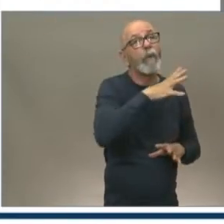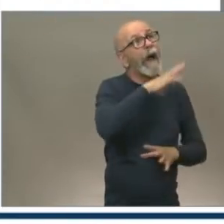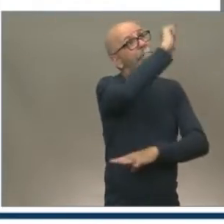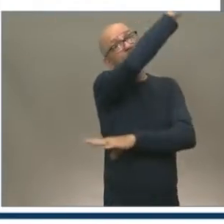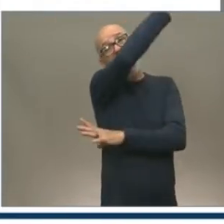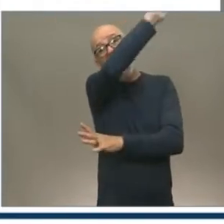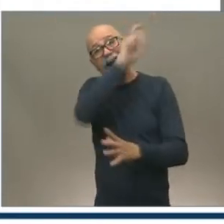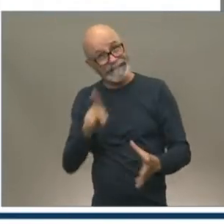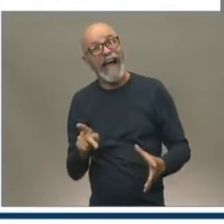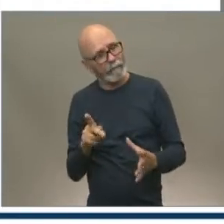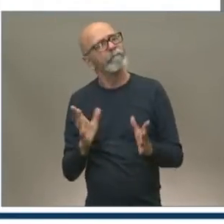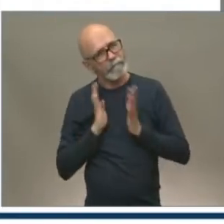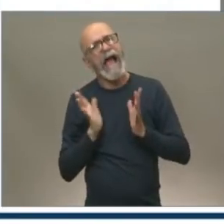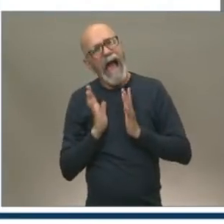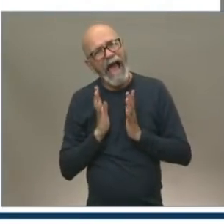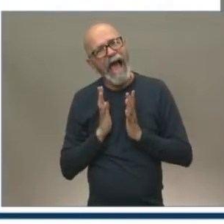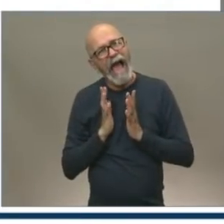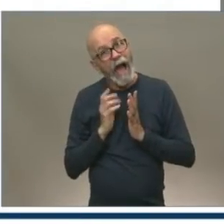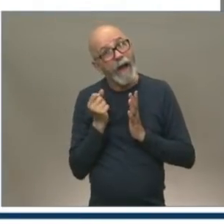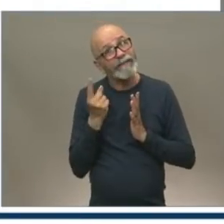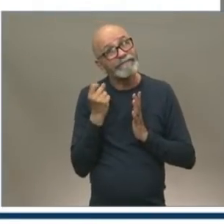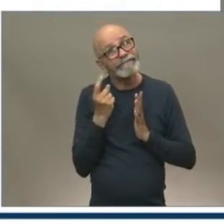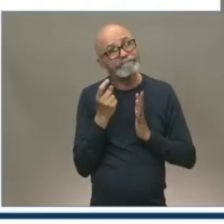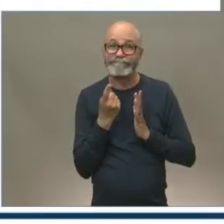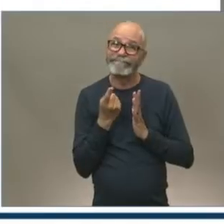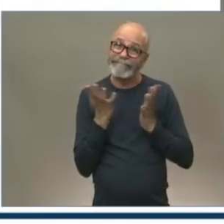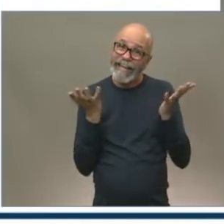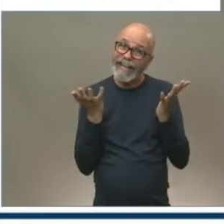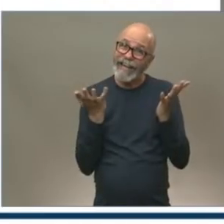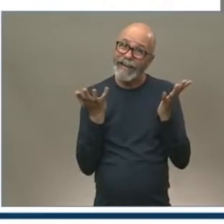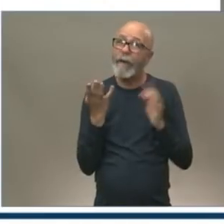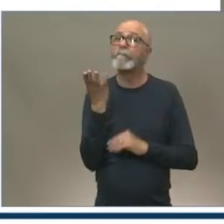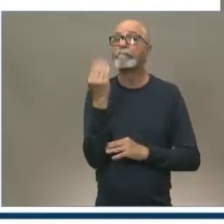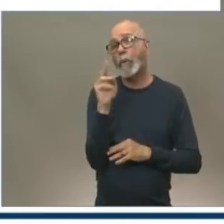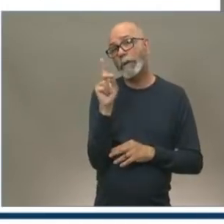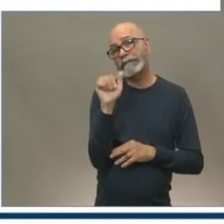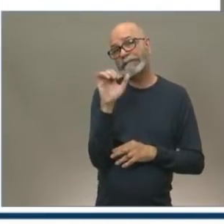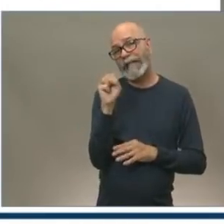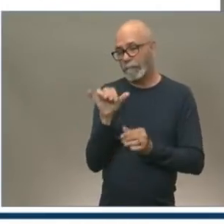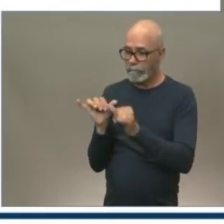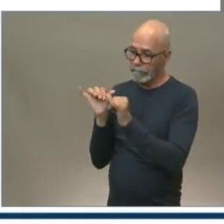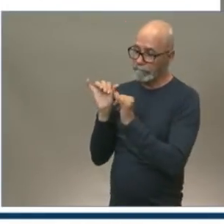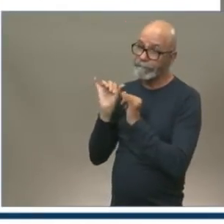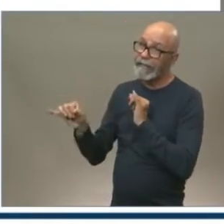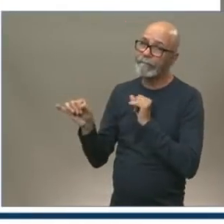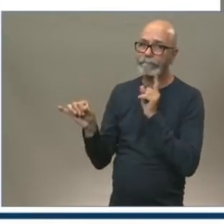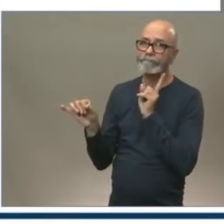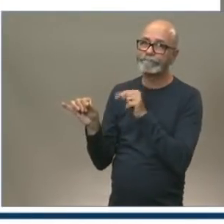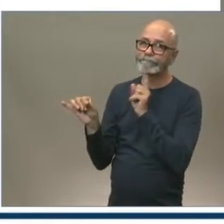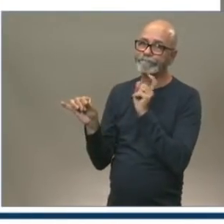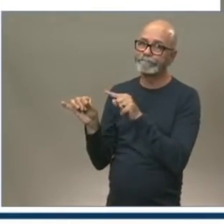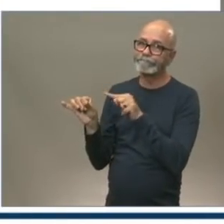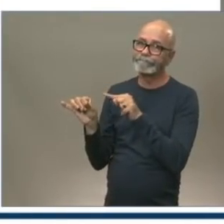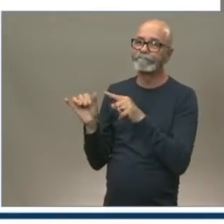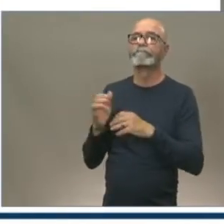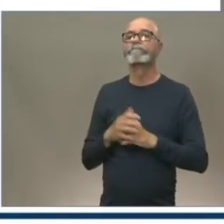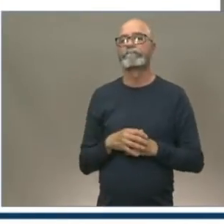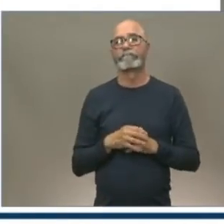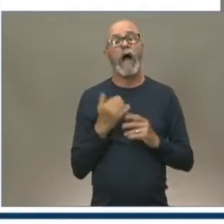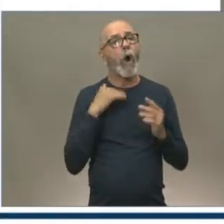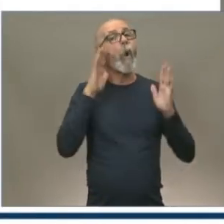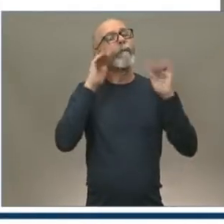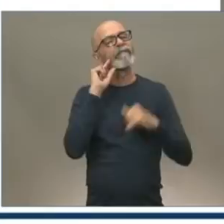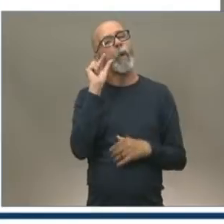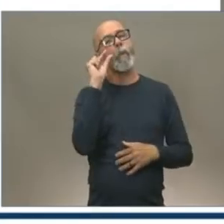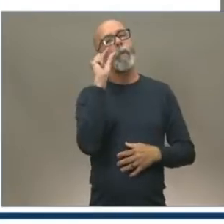you will have to follow the quarantine requirements like anybody else. We hope that these border measures are short-term, but we are prepared